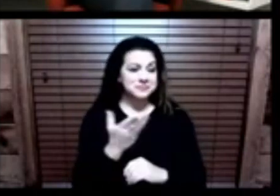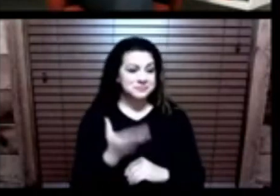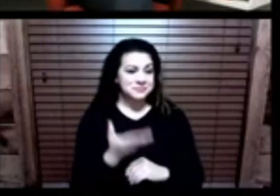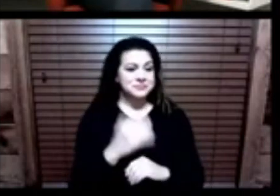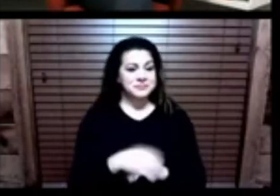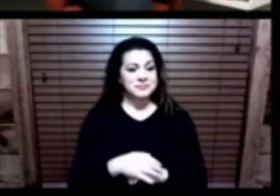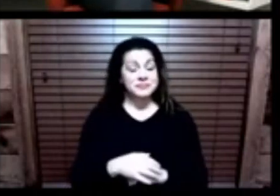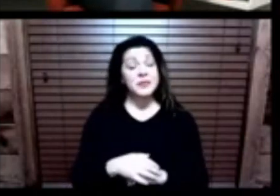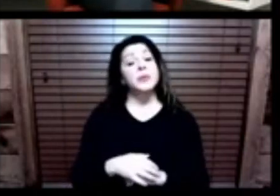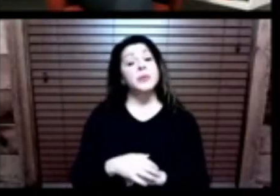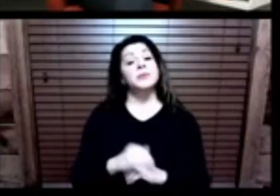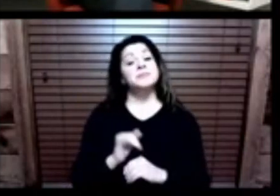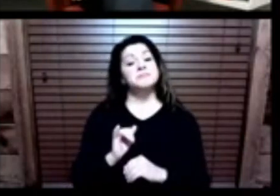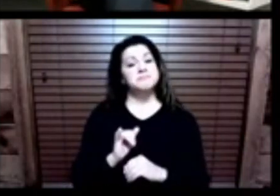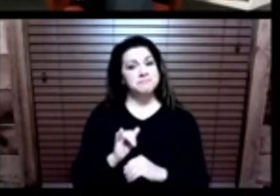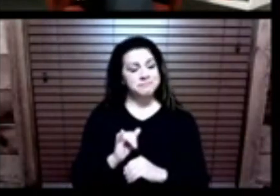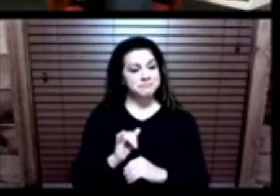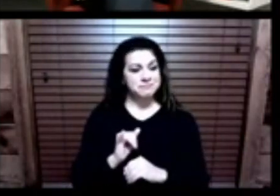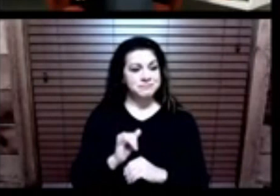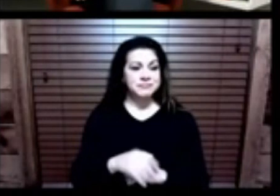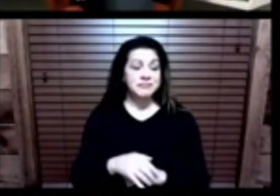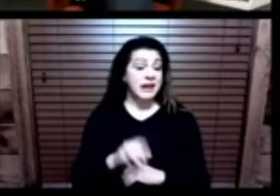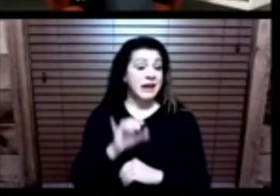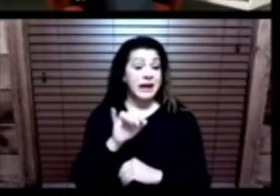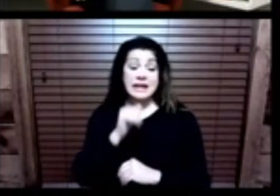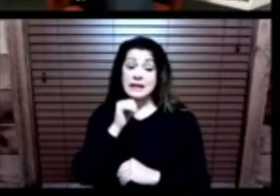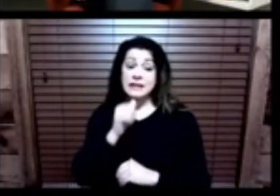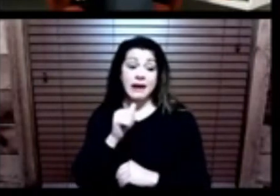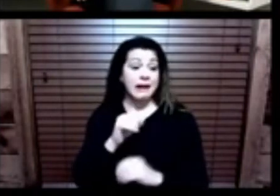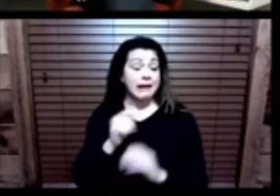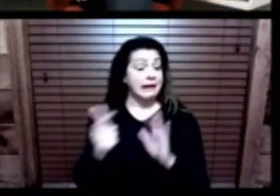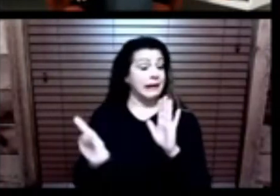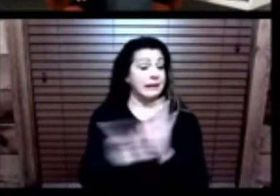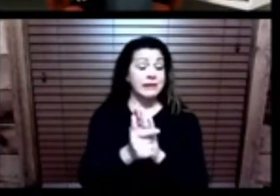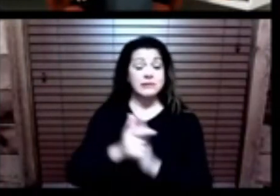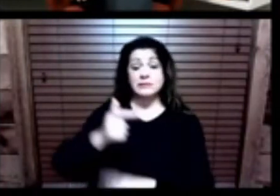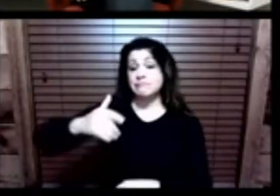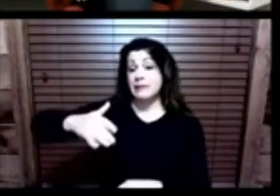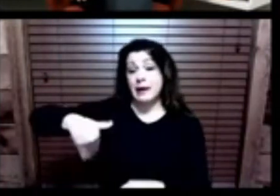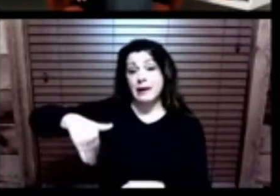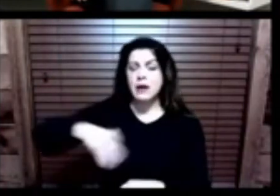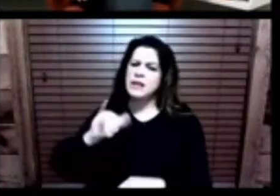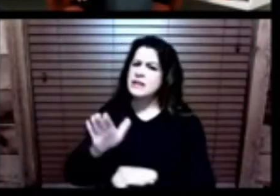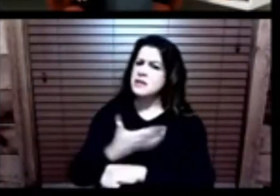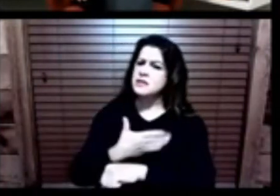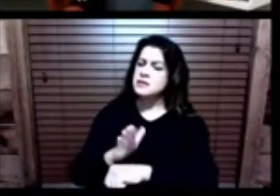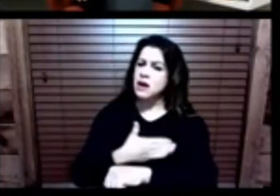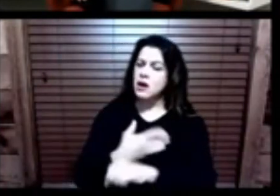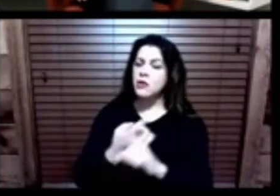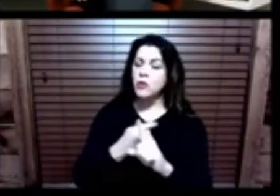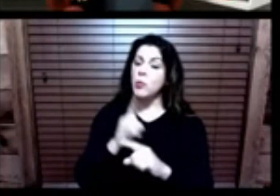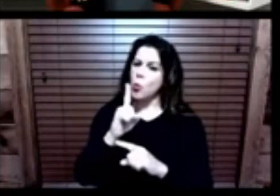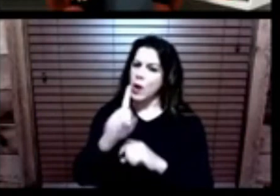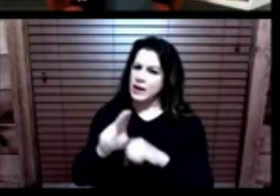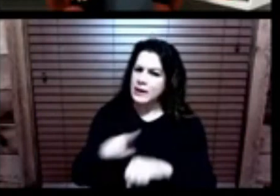Oh, Think It Ain't Illegal Yet. That's one of the songs from, you know, One Nation Under the Groove. I think